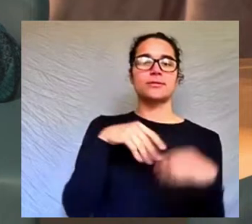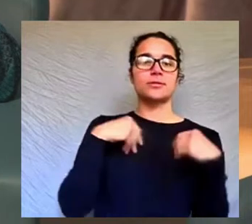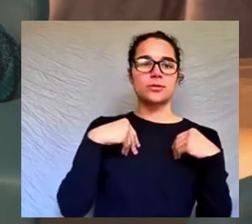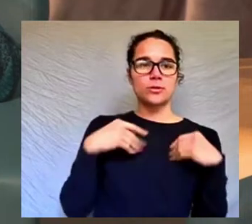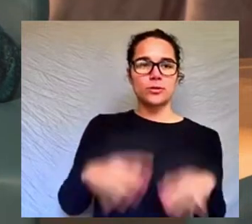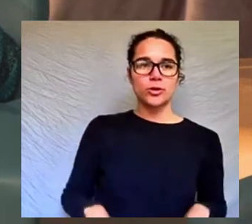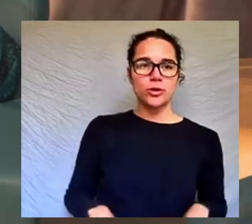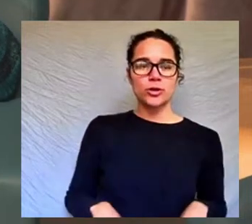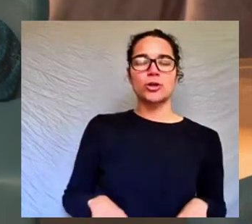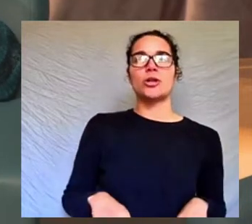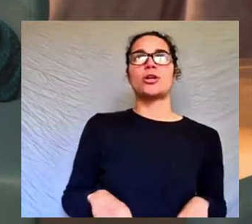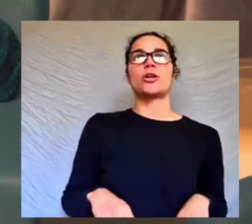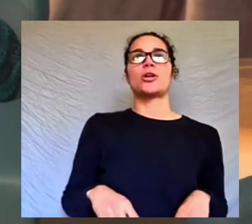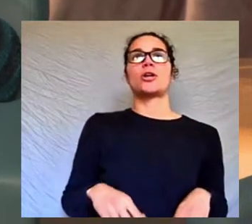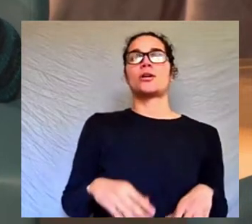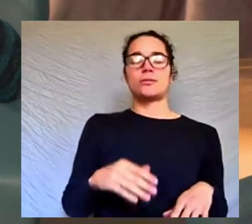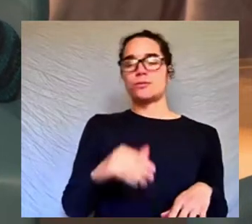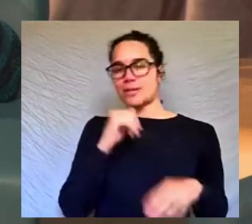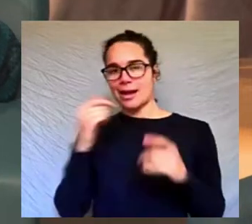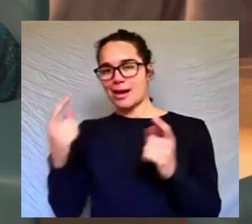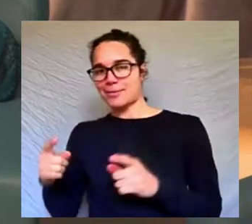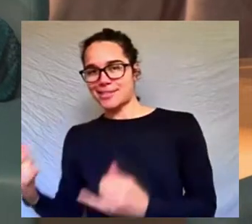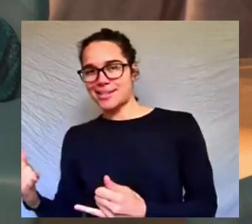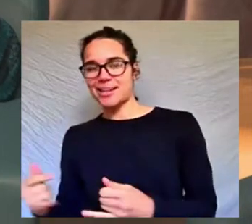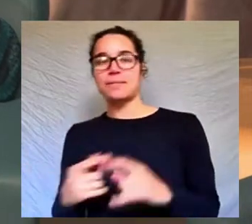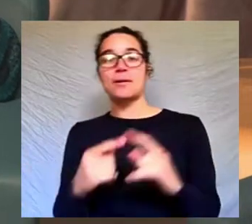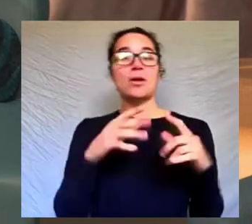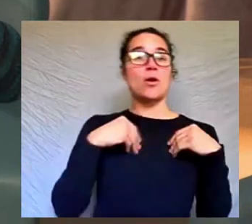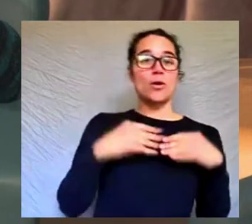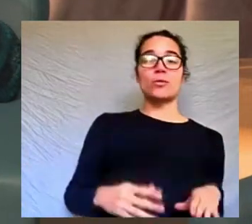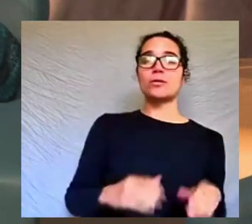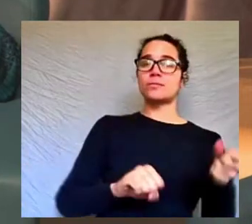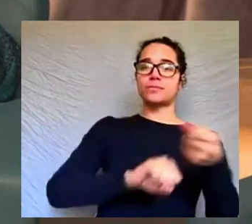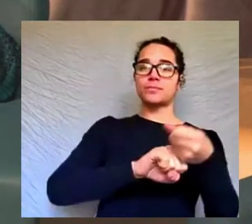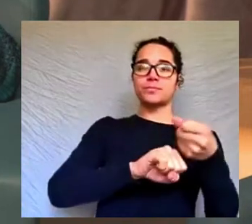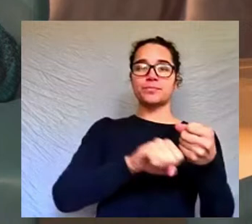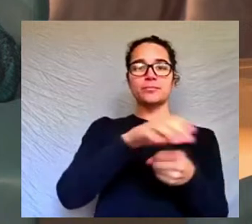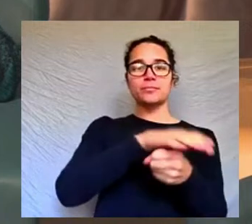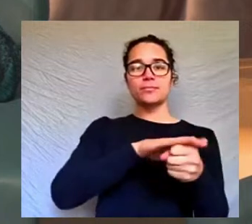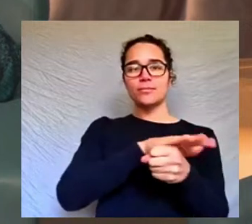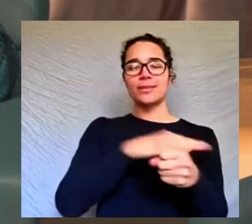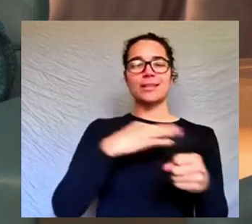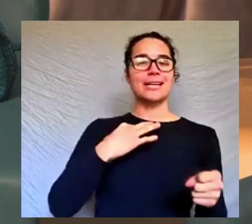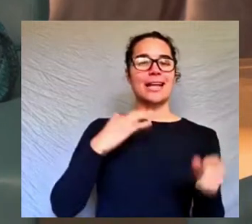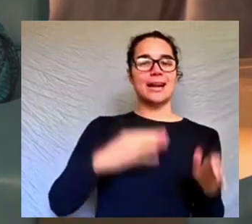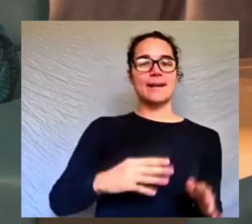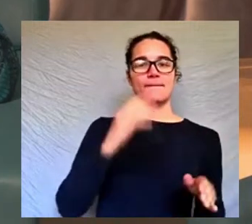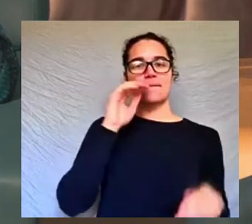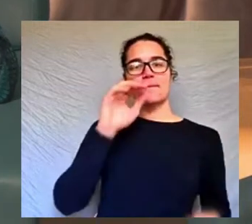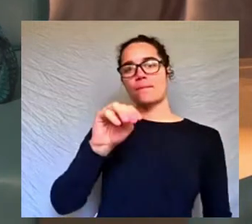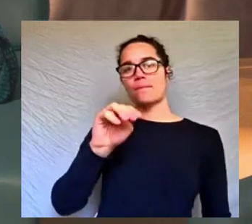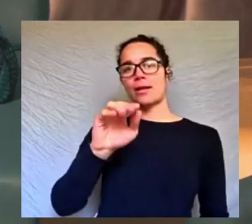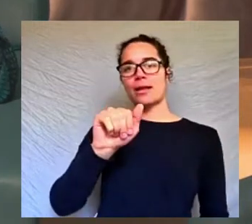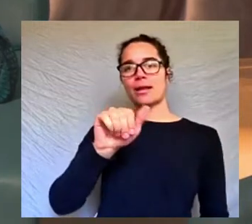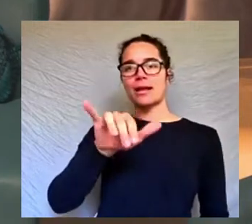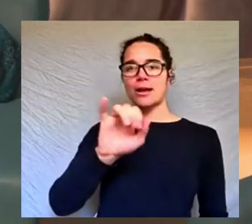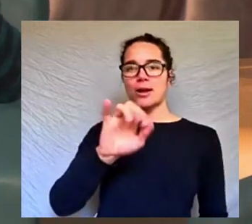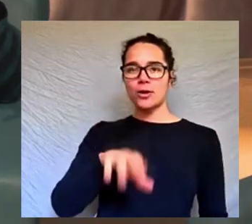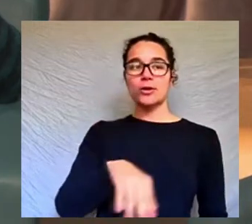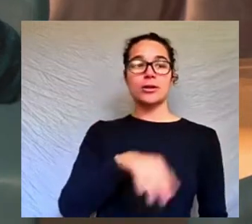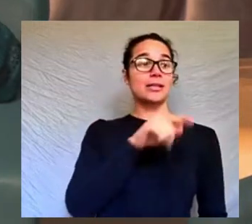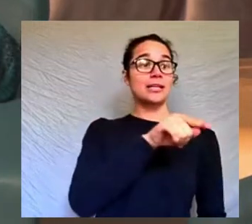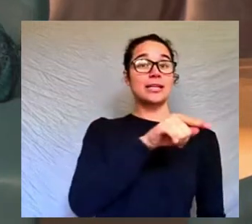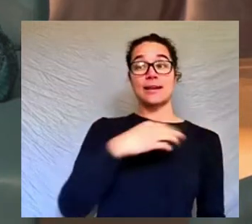today, supporting a local candidate for mayor. And he volunteered my services